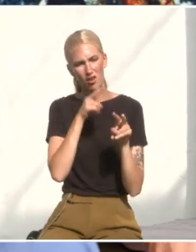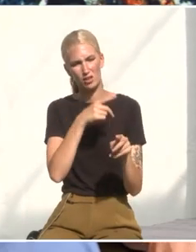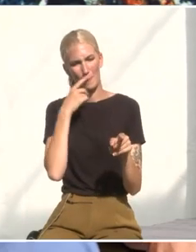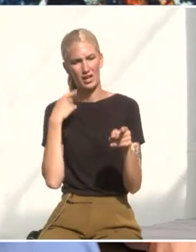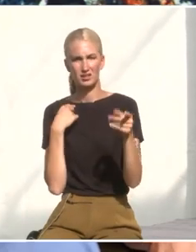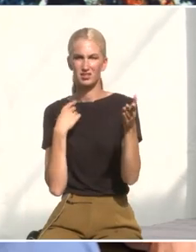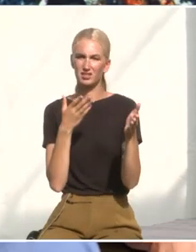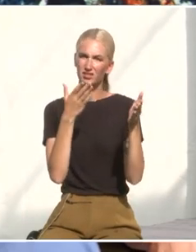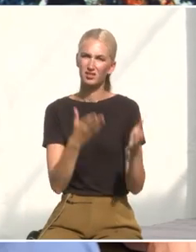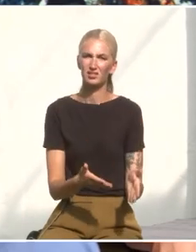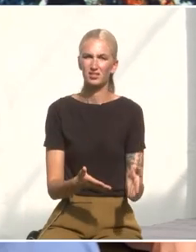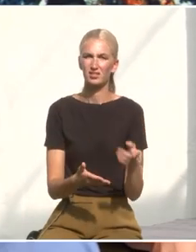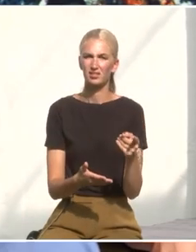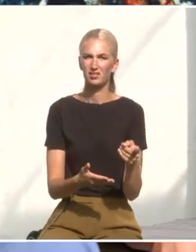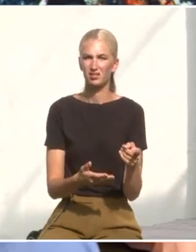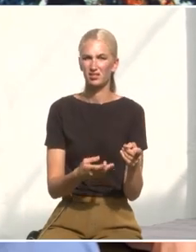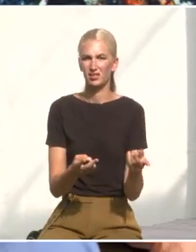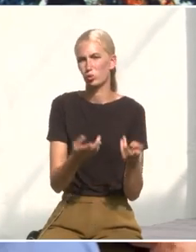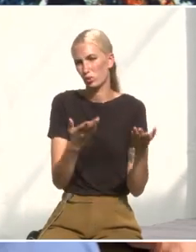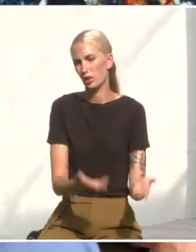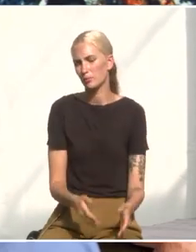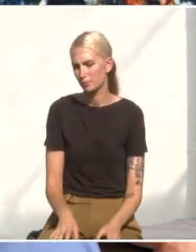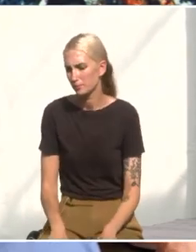male individuals.